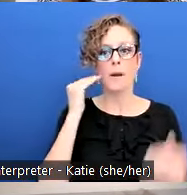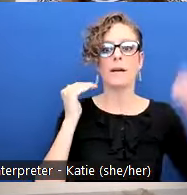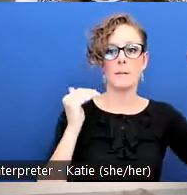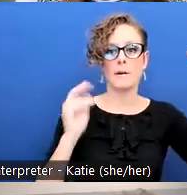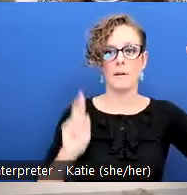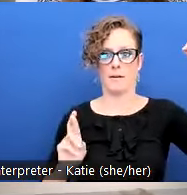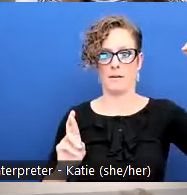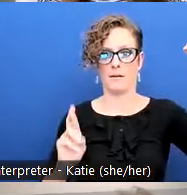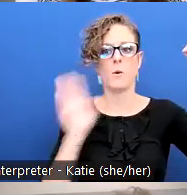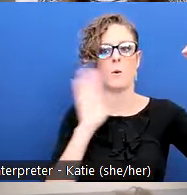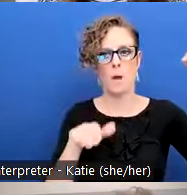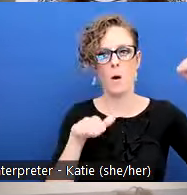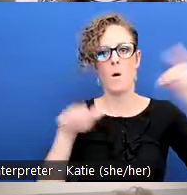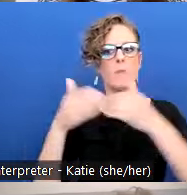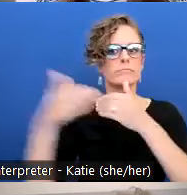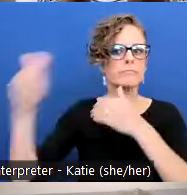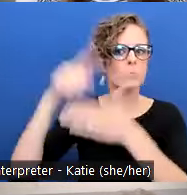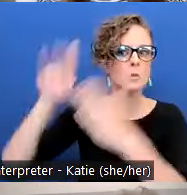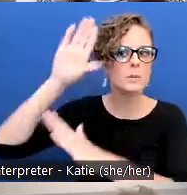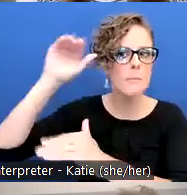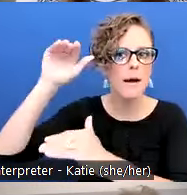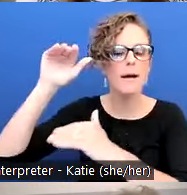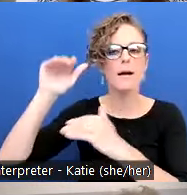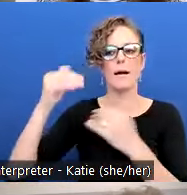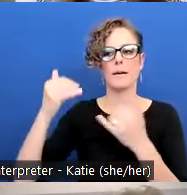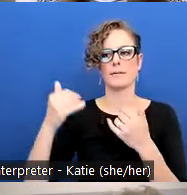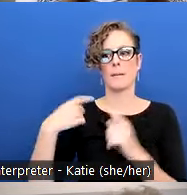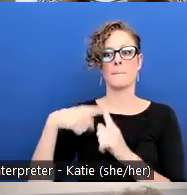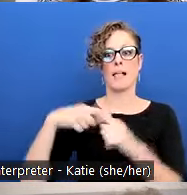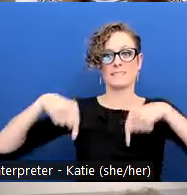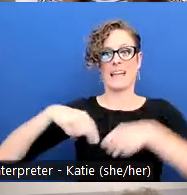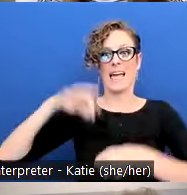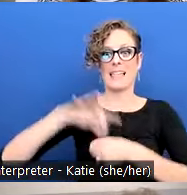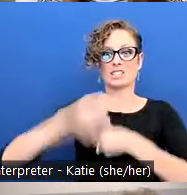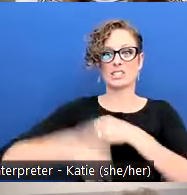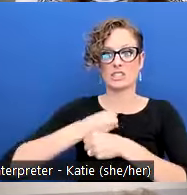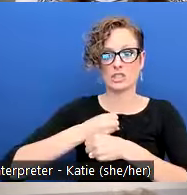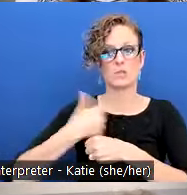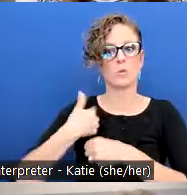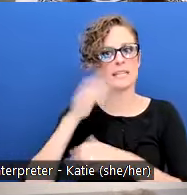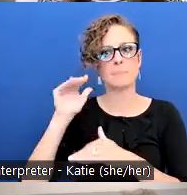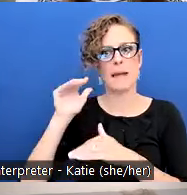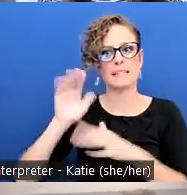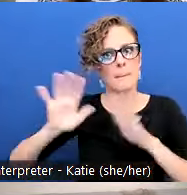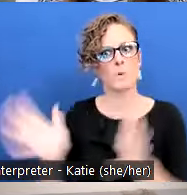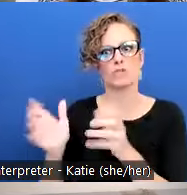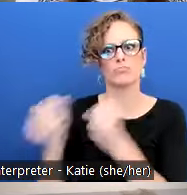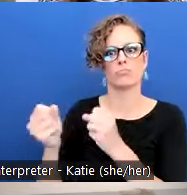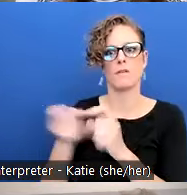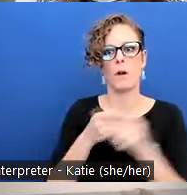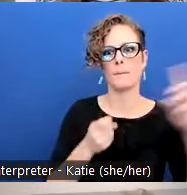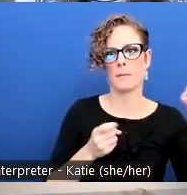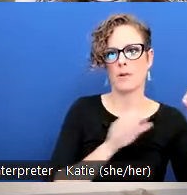as well as the fact that it is an election year. So we expected some big pushes from Democrats on their